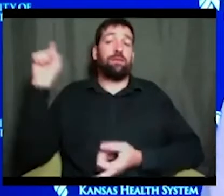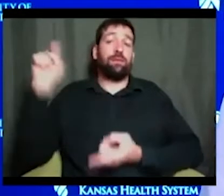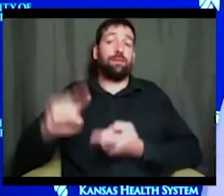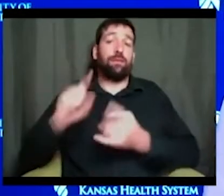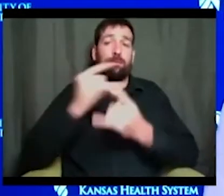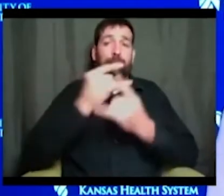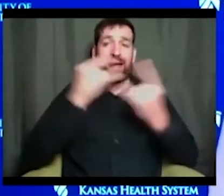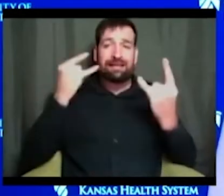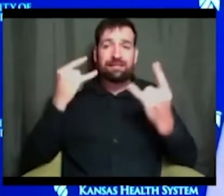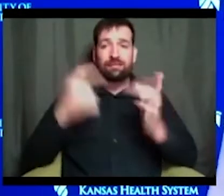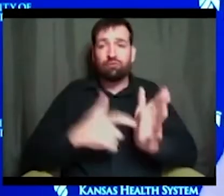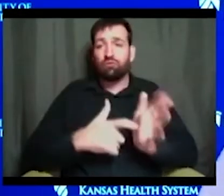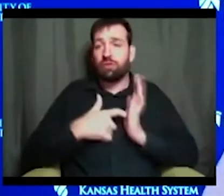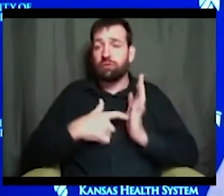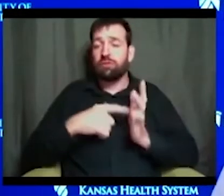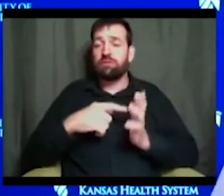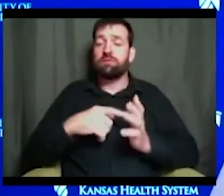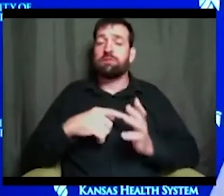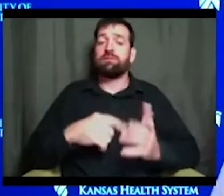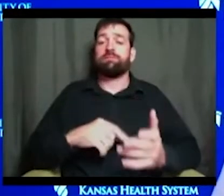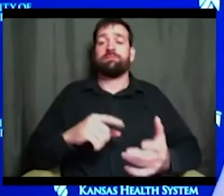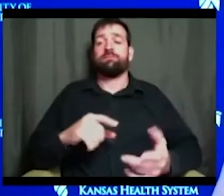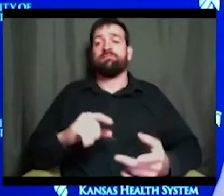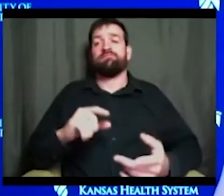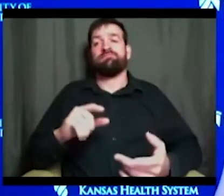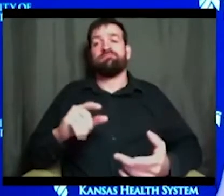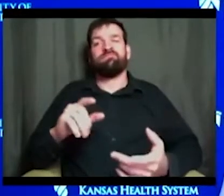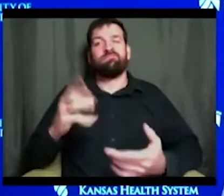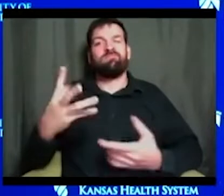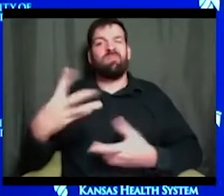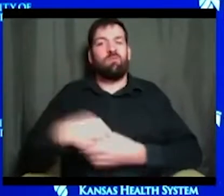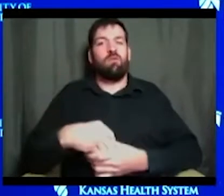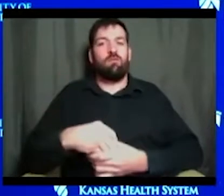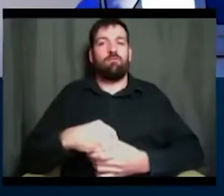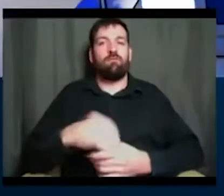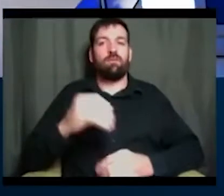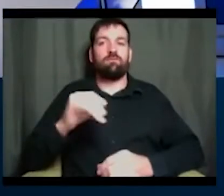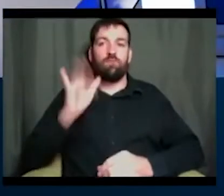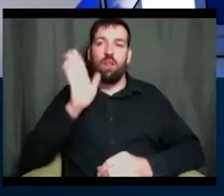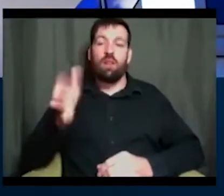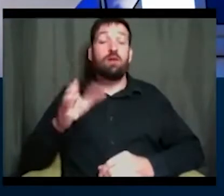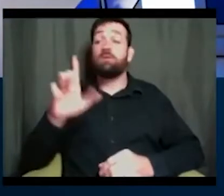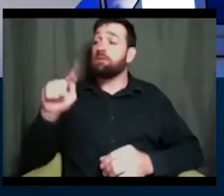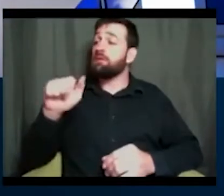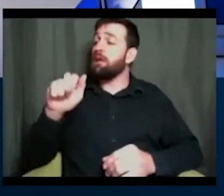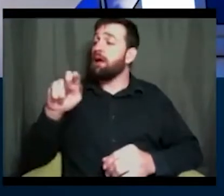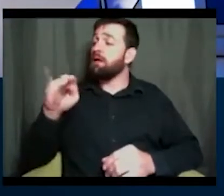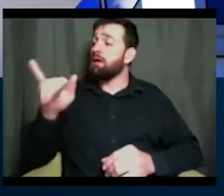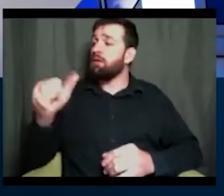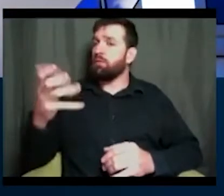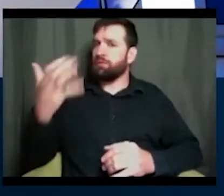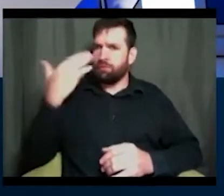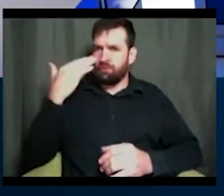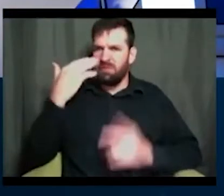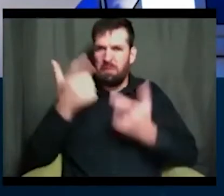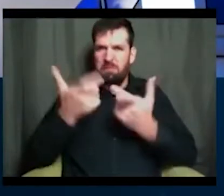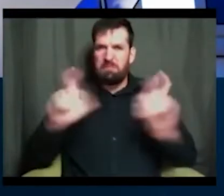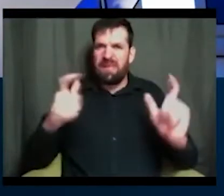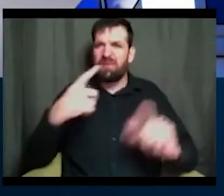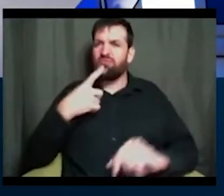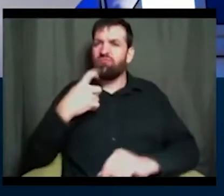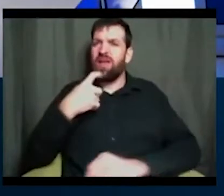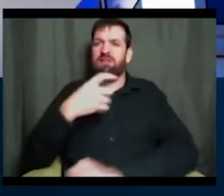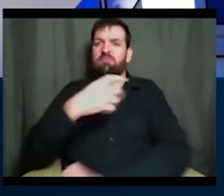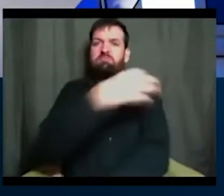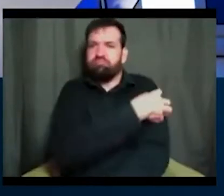restrictions, I think that will play a large part of this as well. So Tanya wanted to know, though, she has a big red knot on her arm. Is that